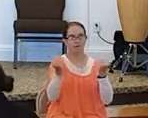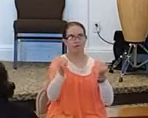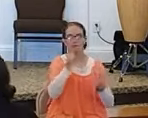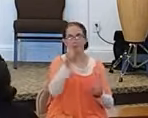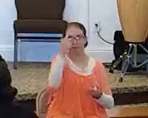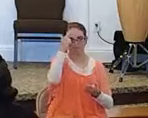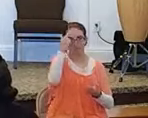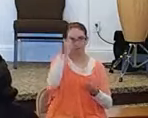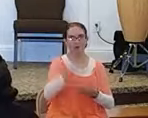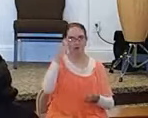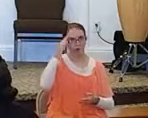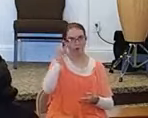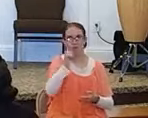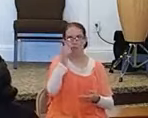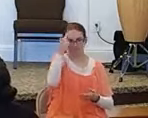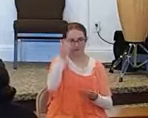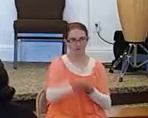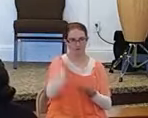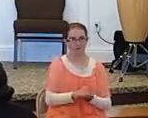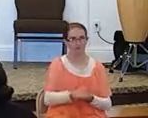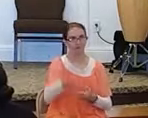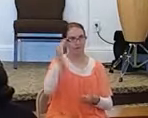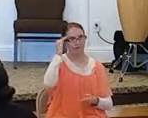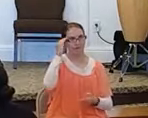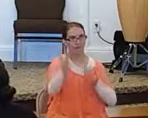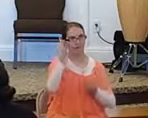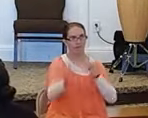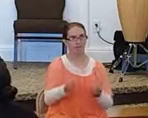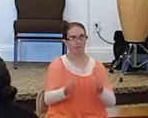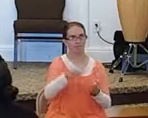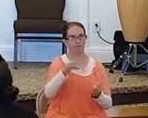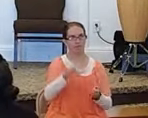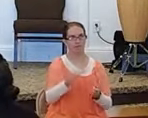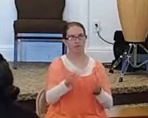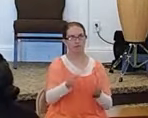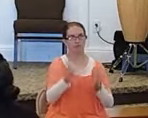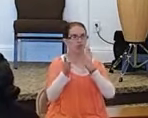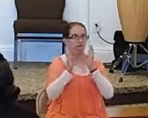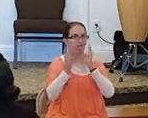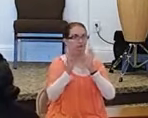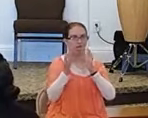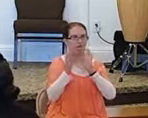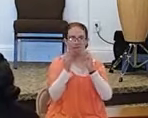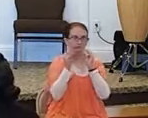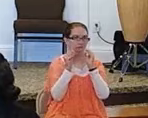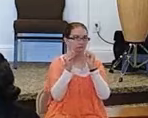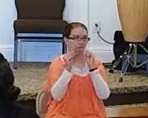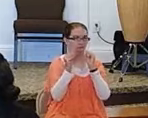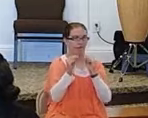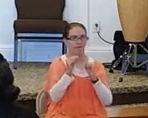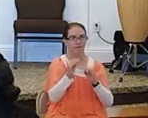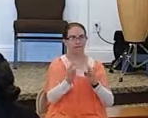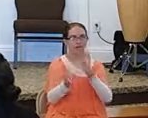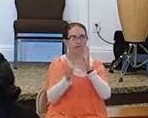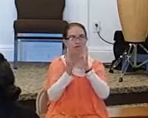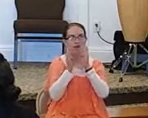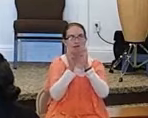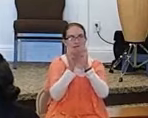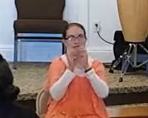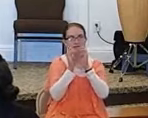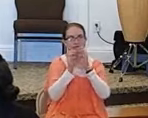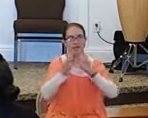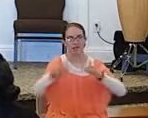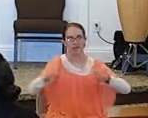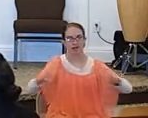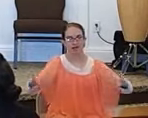believe that. I know you don't believe that today. You think that people get up and they just gibber jabbers. I'm sorry, but they speak in other tongues. They speak in